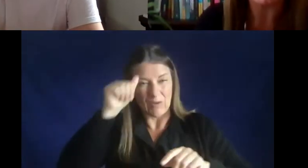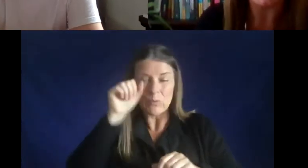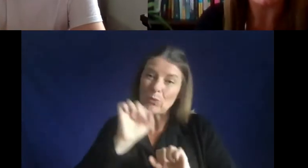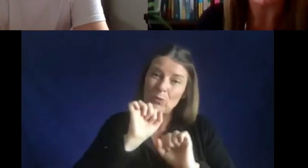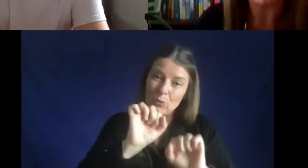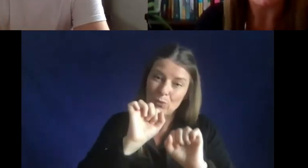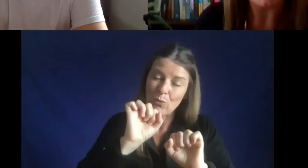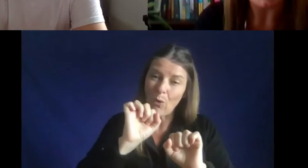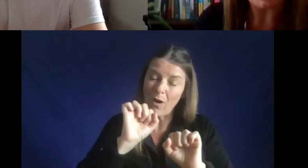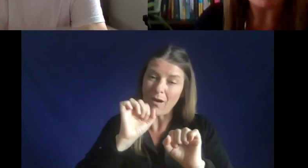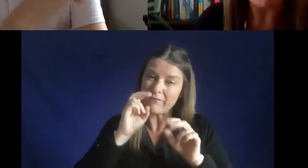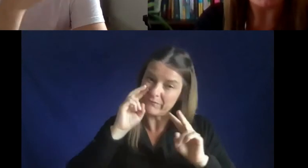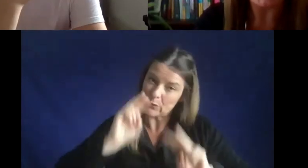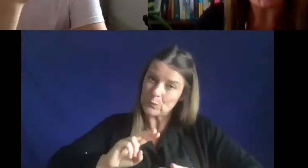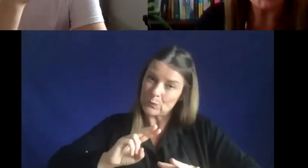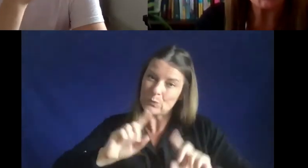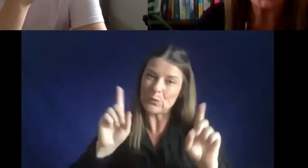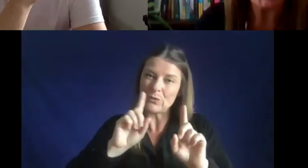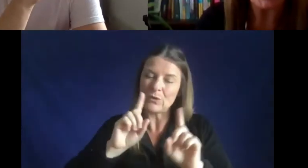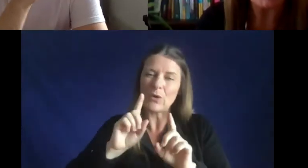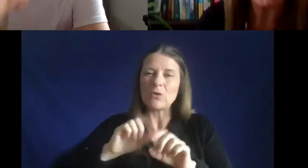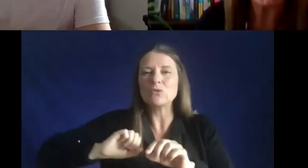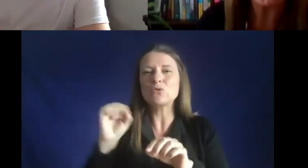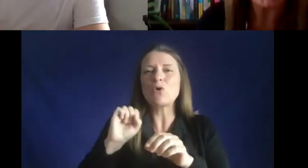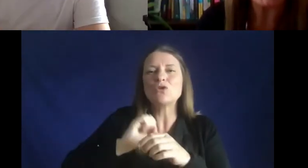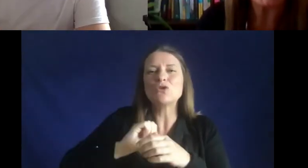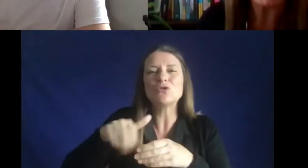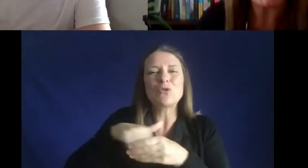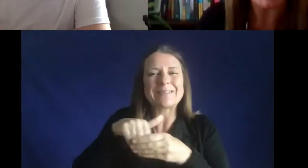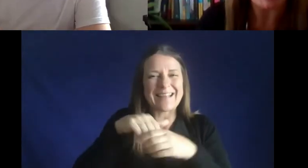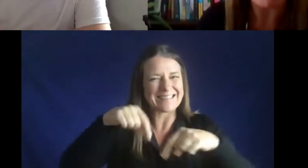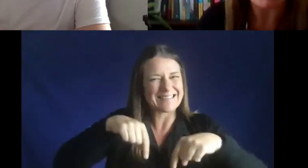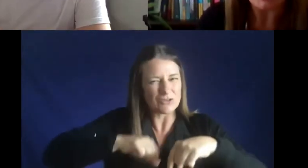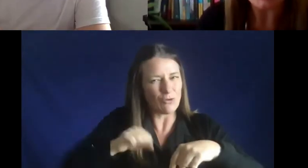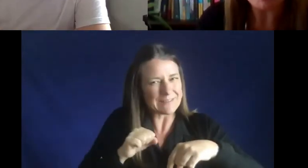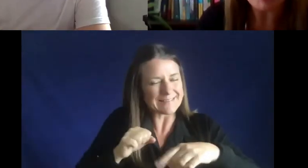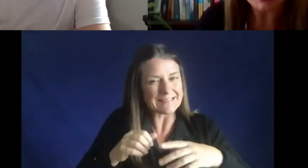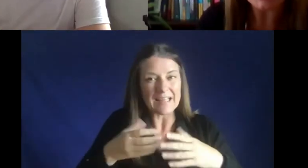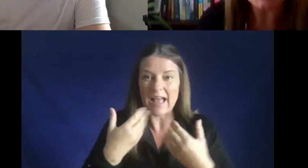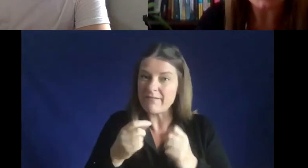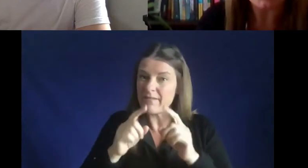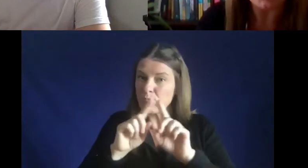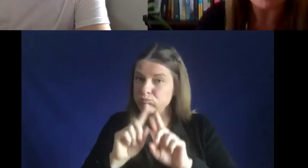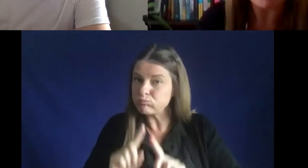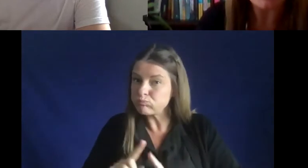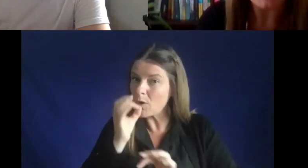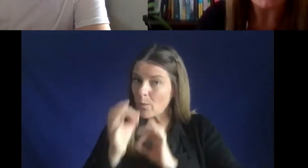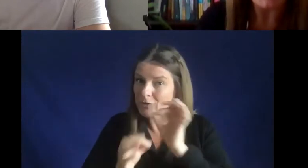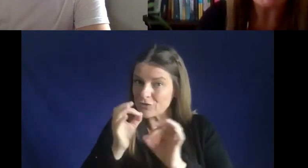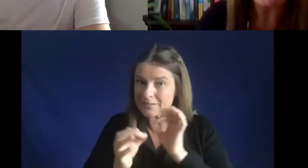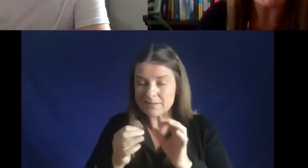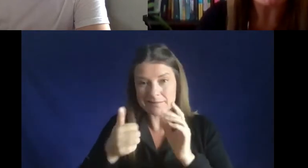Scottish context. There's quite a few other questions. So I'll maybe guide us through